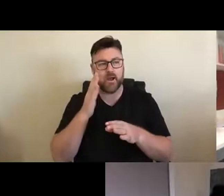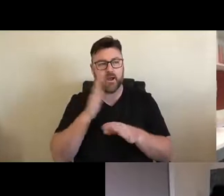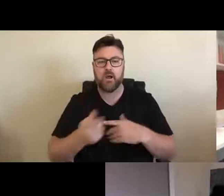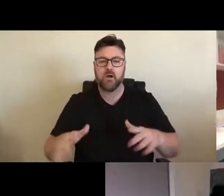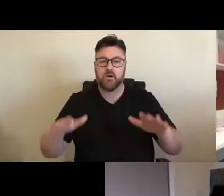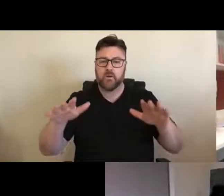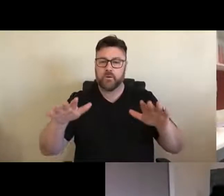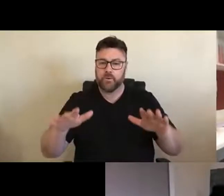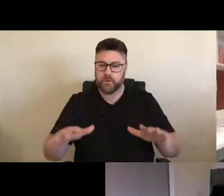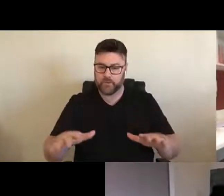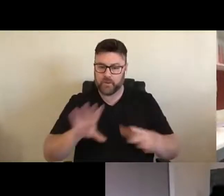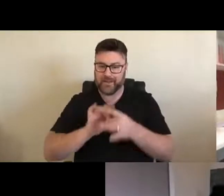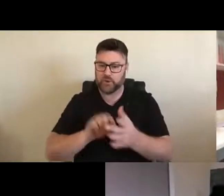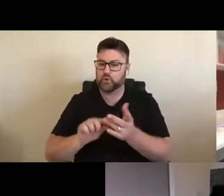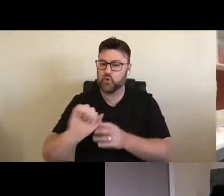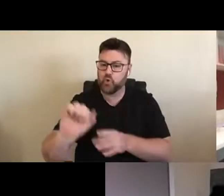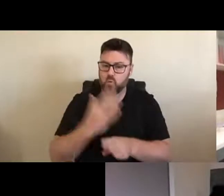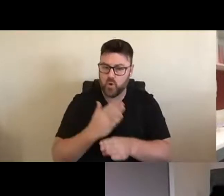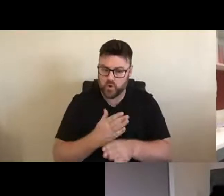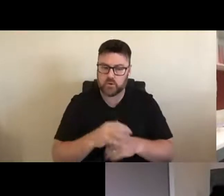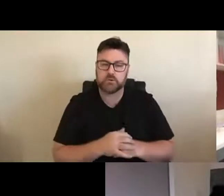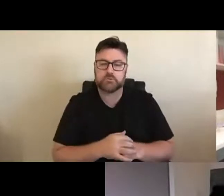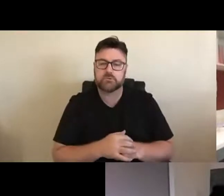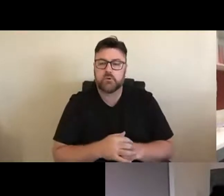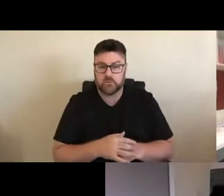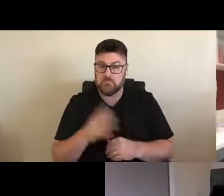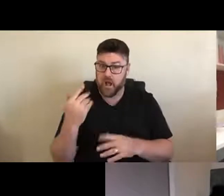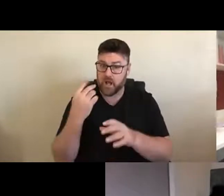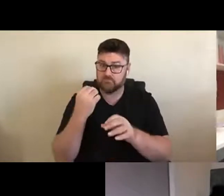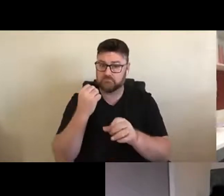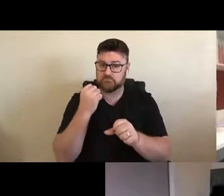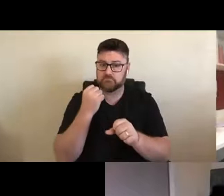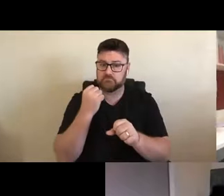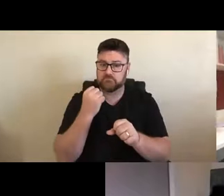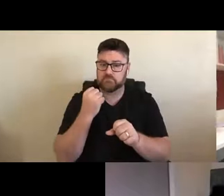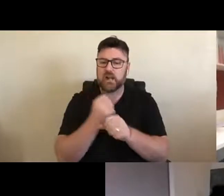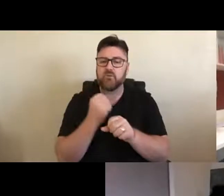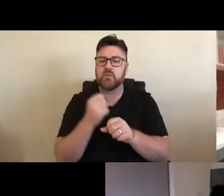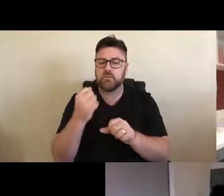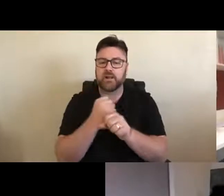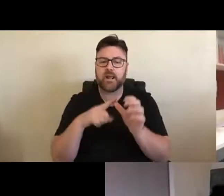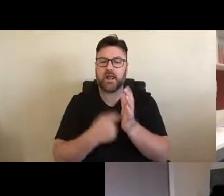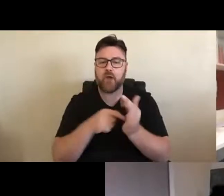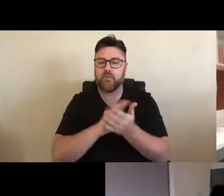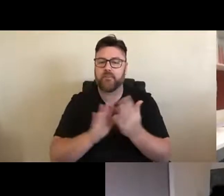we can look at slowness, which Gareth has mentioned to me via emails and conversations earlier, as a radical